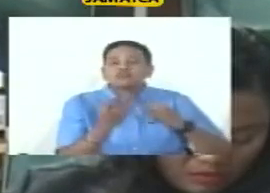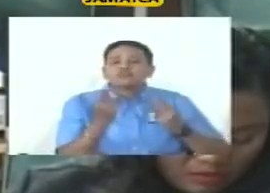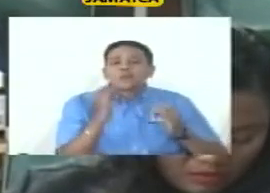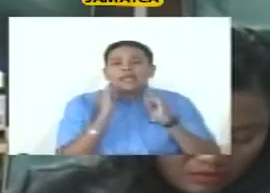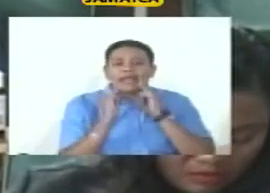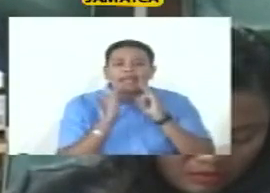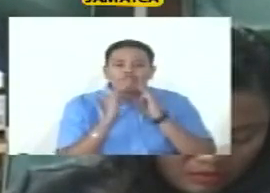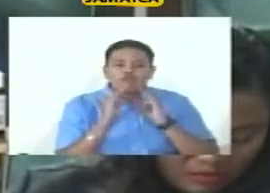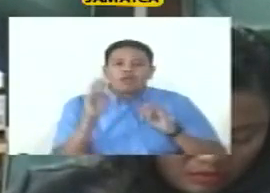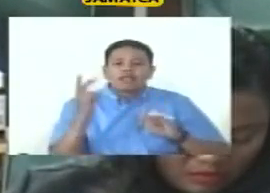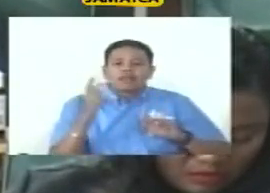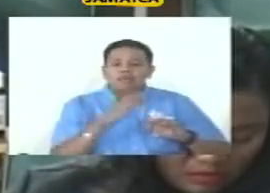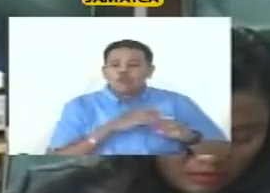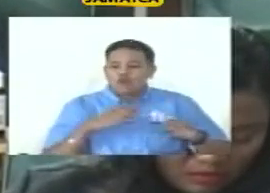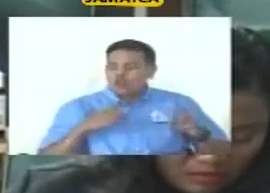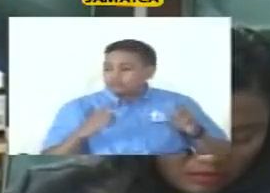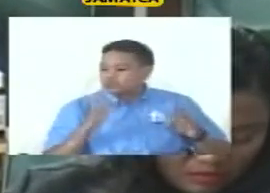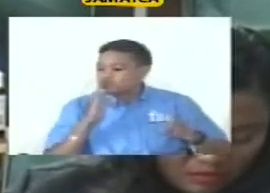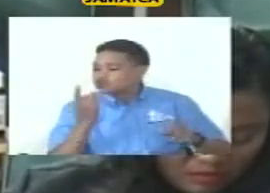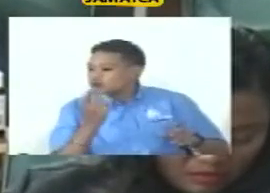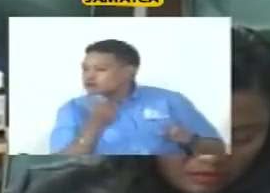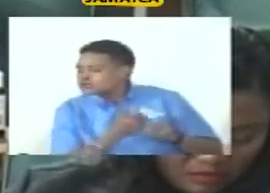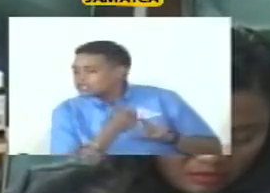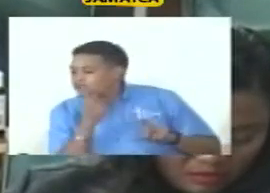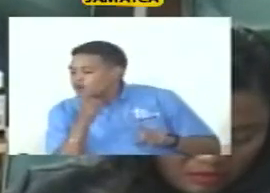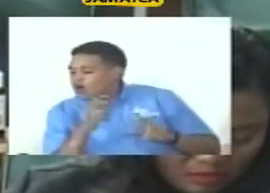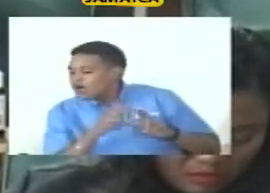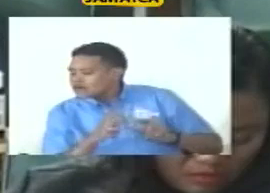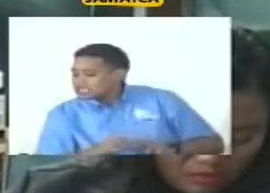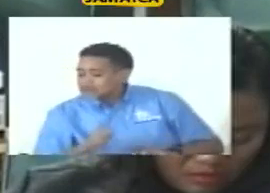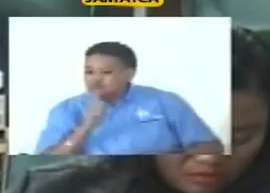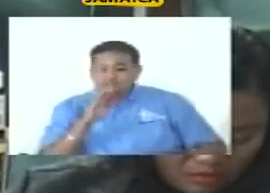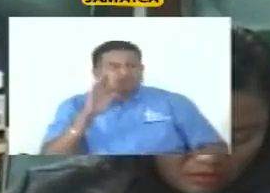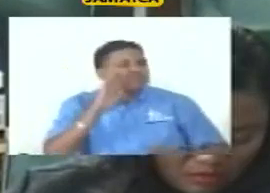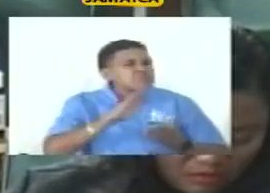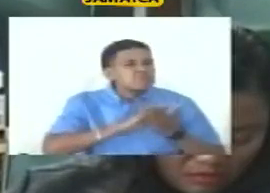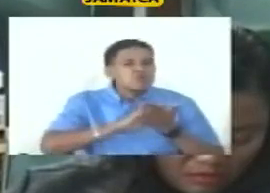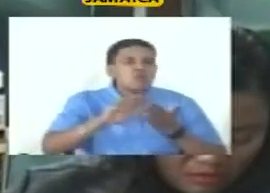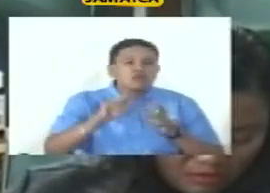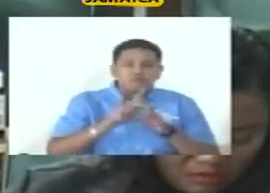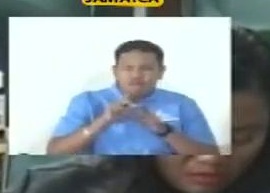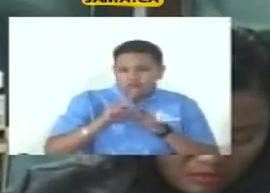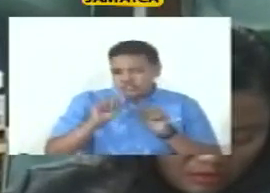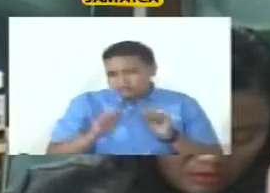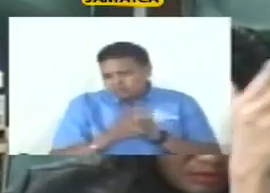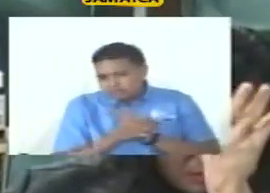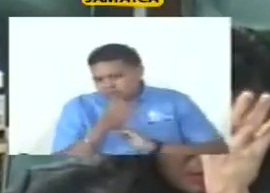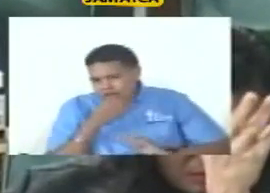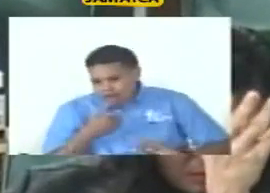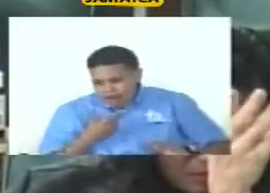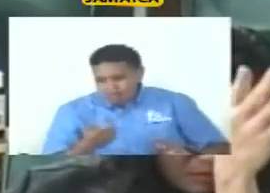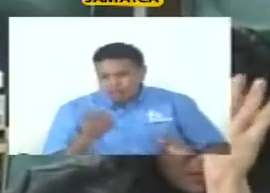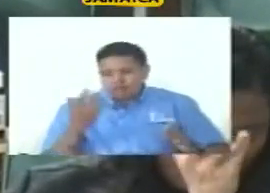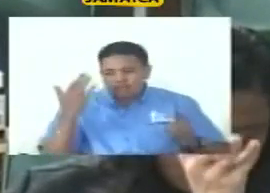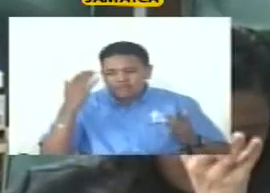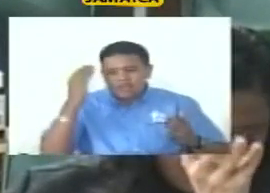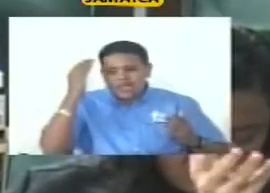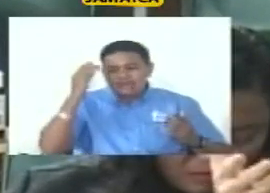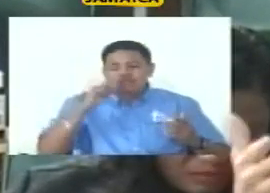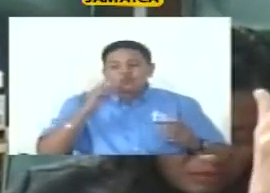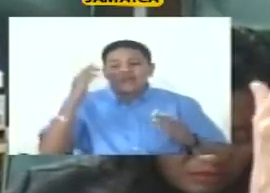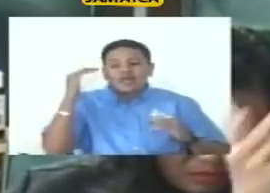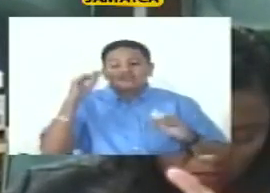the deputy commissioner would be someone who is assessed purely on professional capacity, while you would anticipate professional